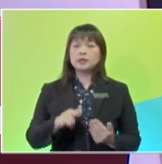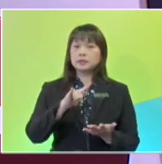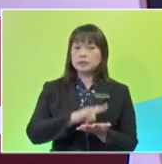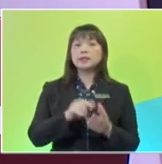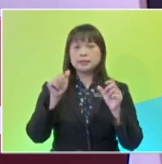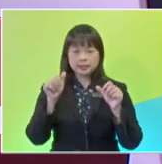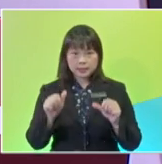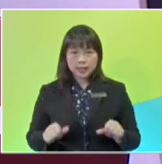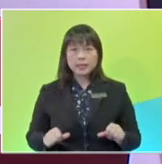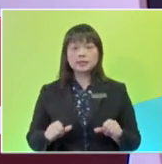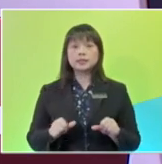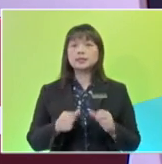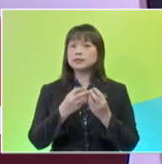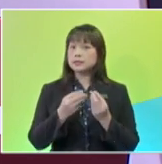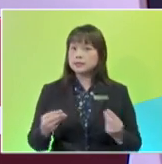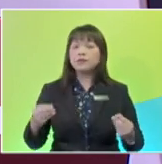water, whereas